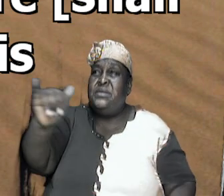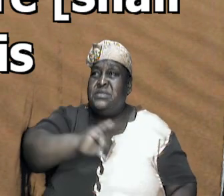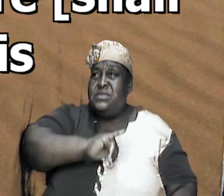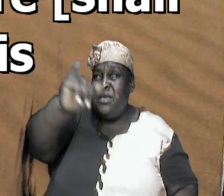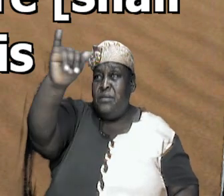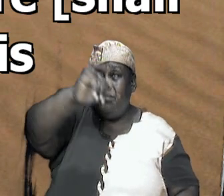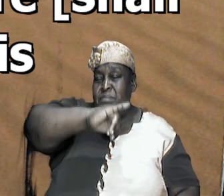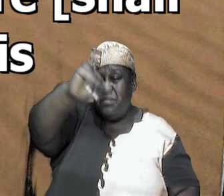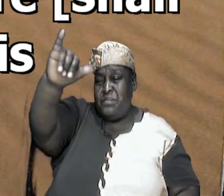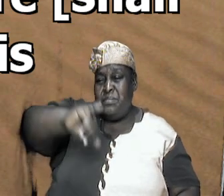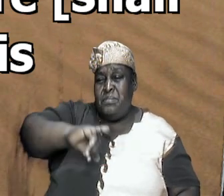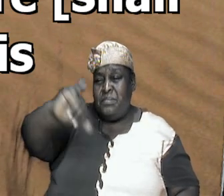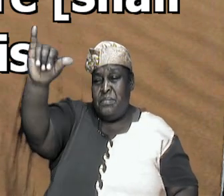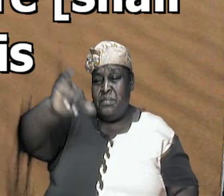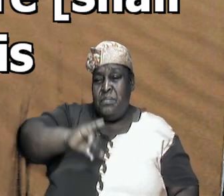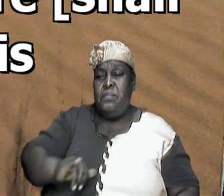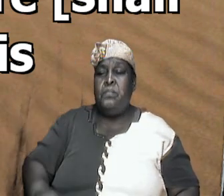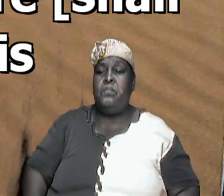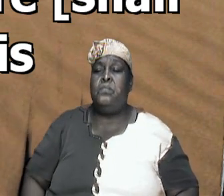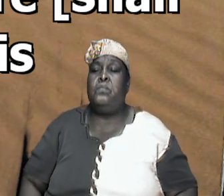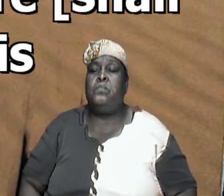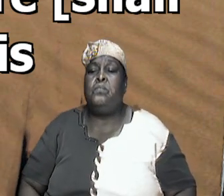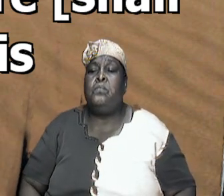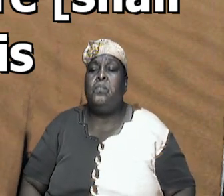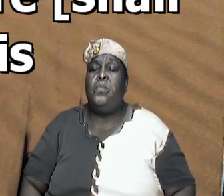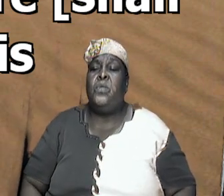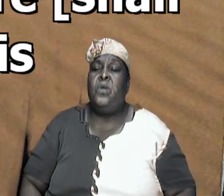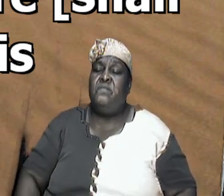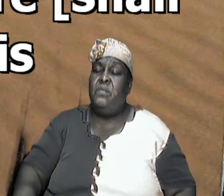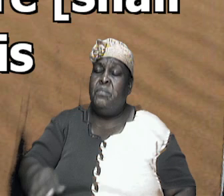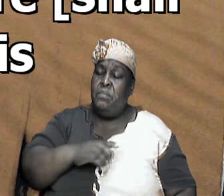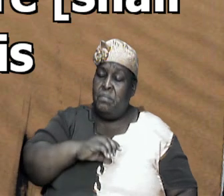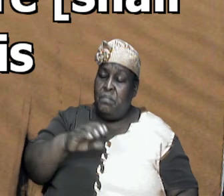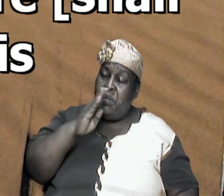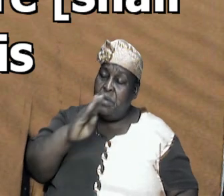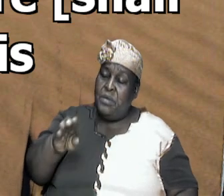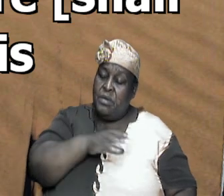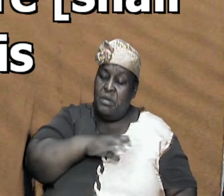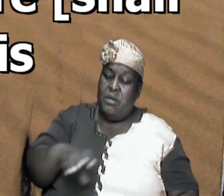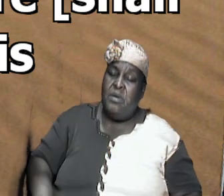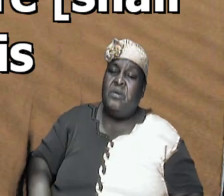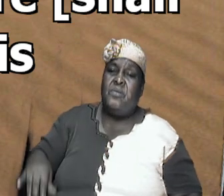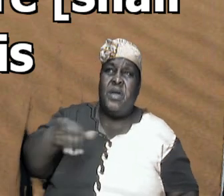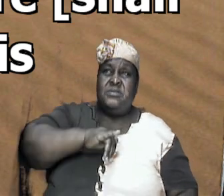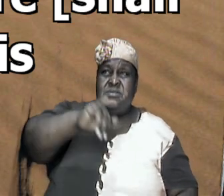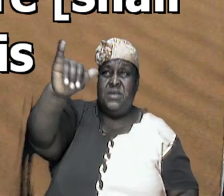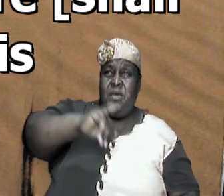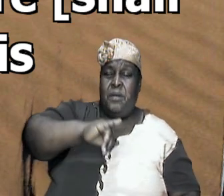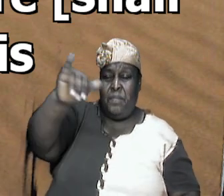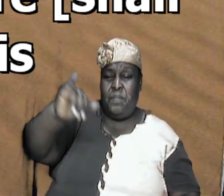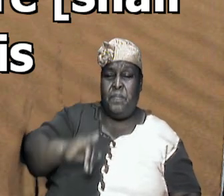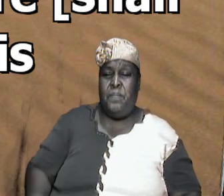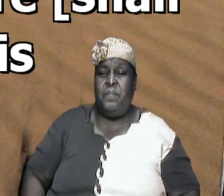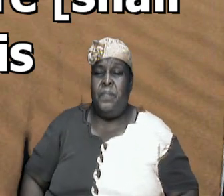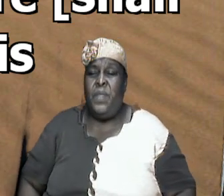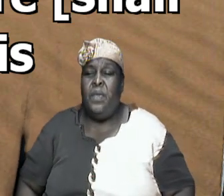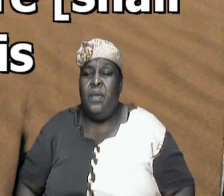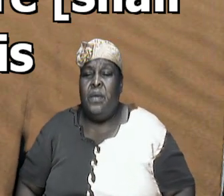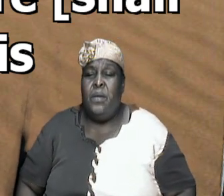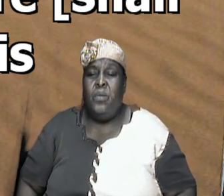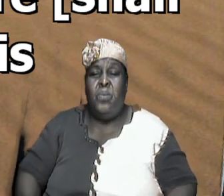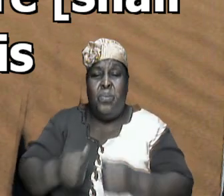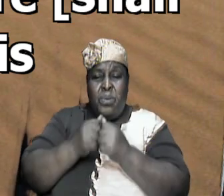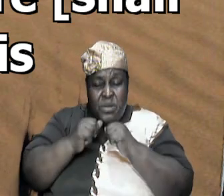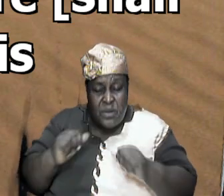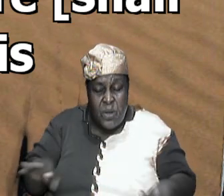be like Christ. We are to be Christ-like. That is the vision. And without